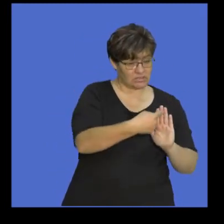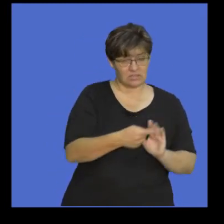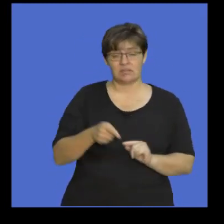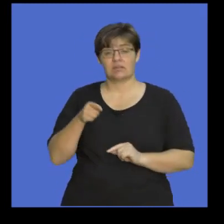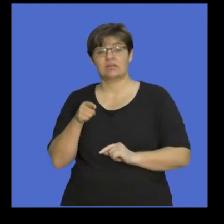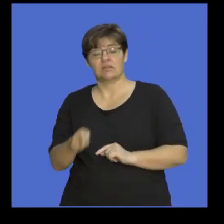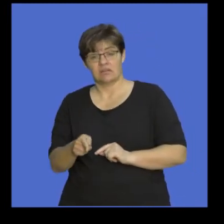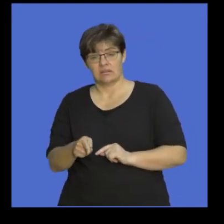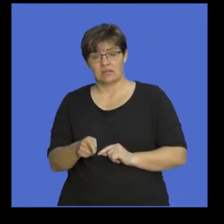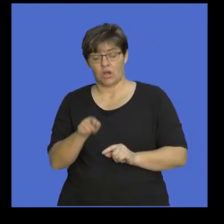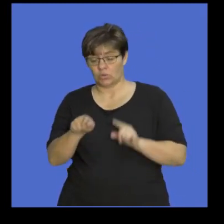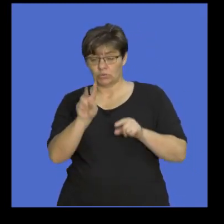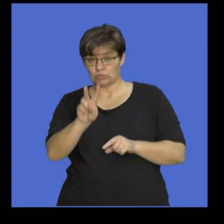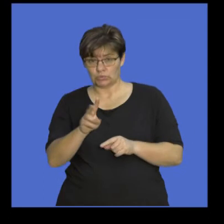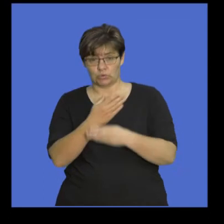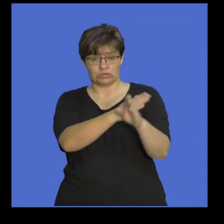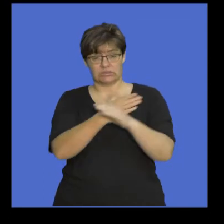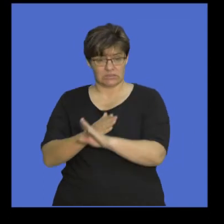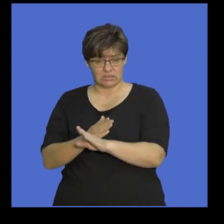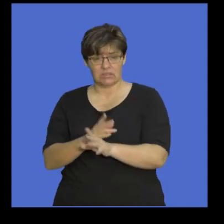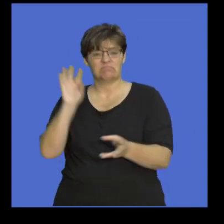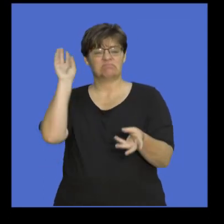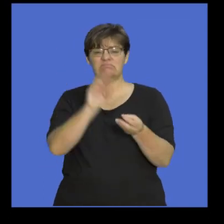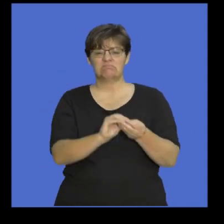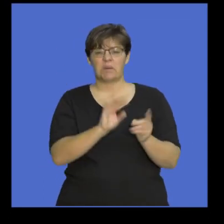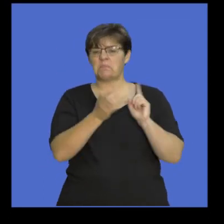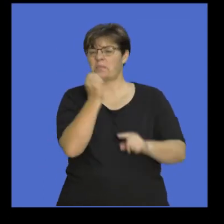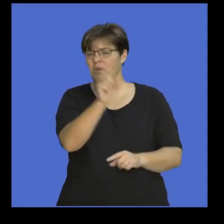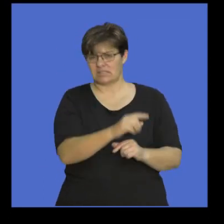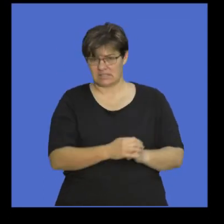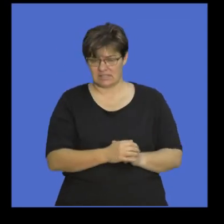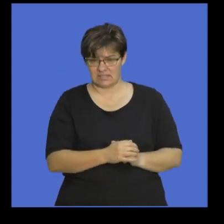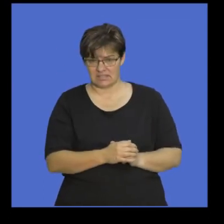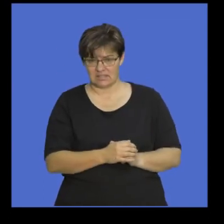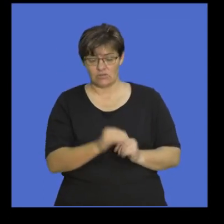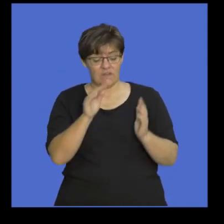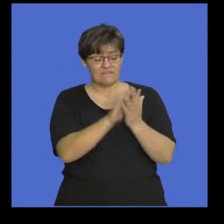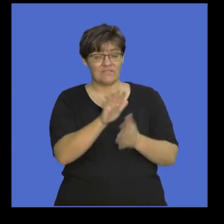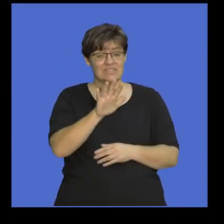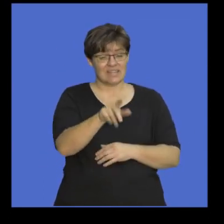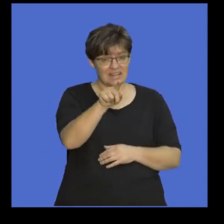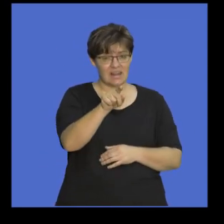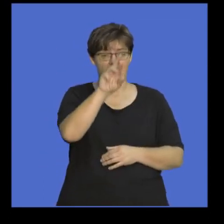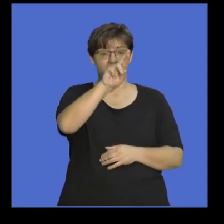resistance in a circuit and the resistance of the 2 resistors? It was straightforward. We had the 15. So this